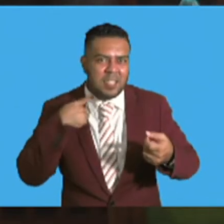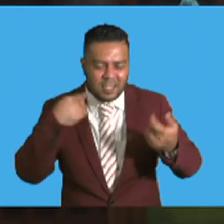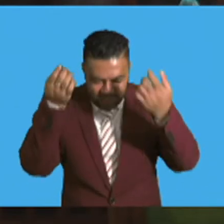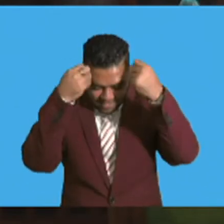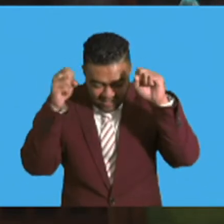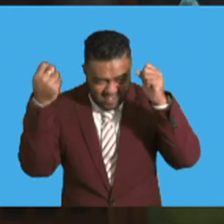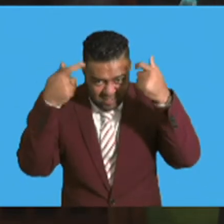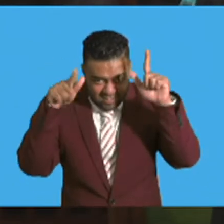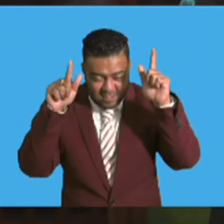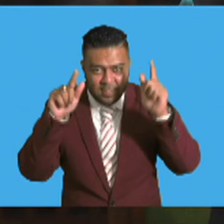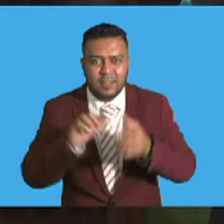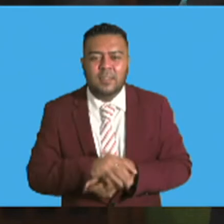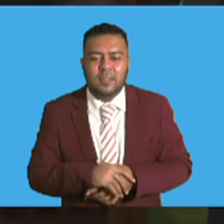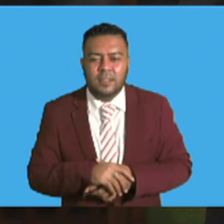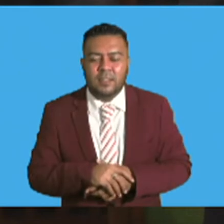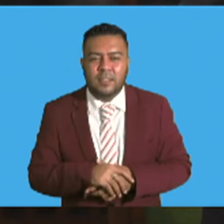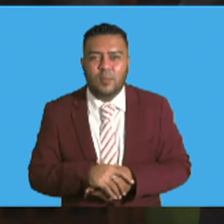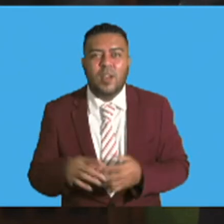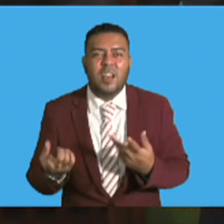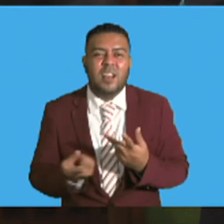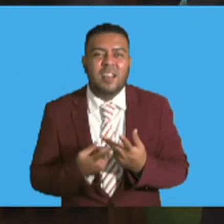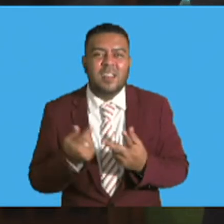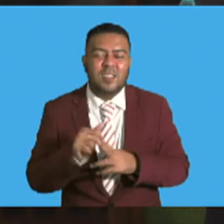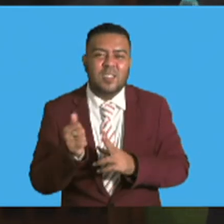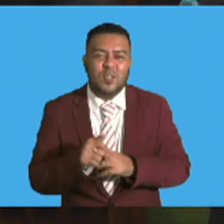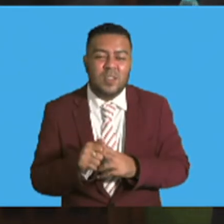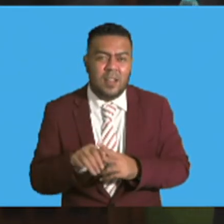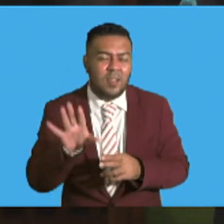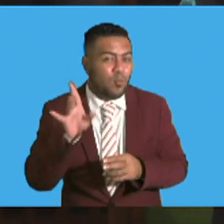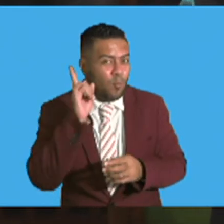Mr. Speaker said, we also are mindful of the effect of drought